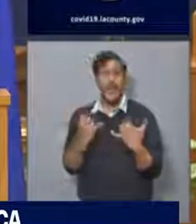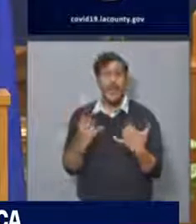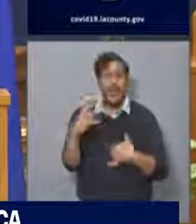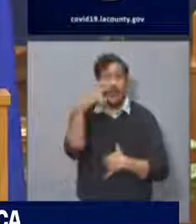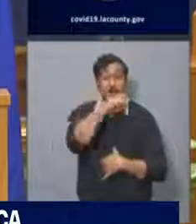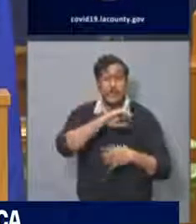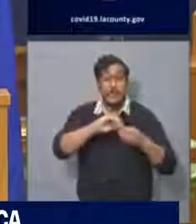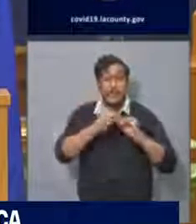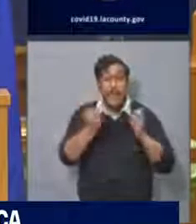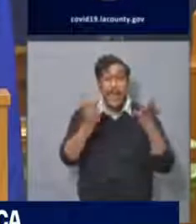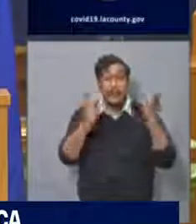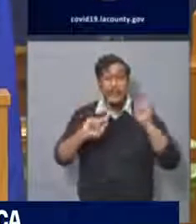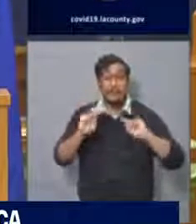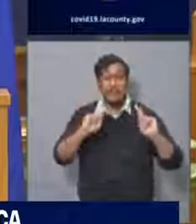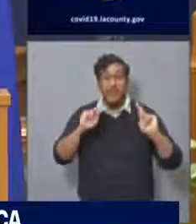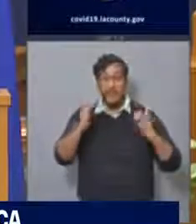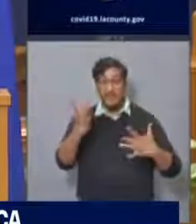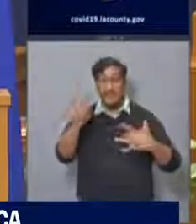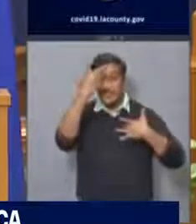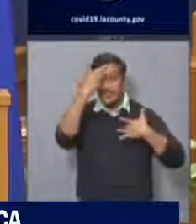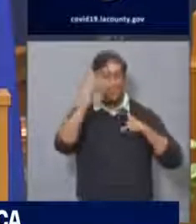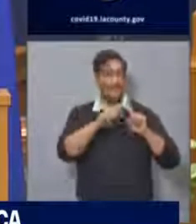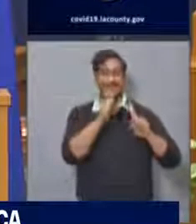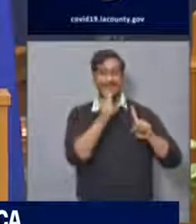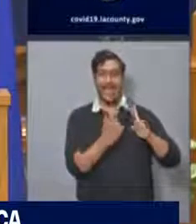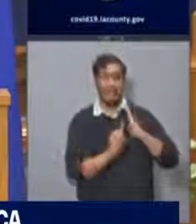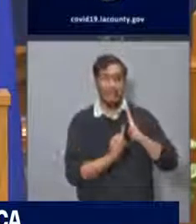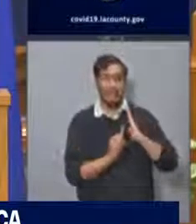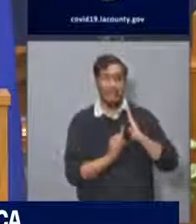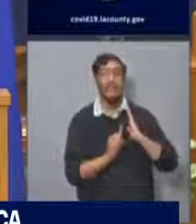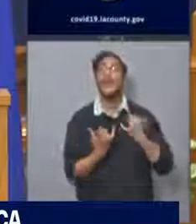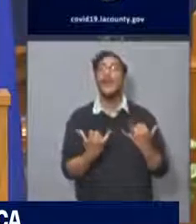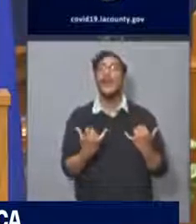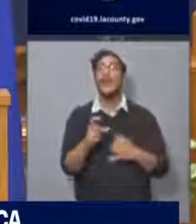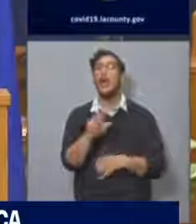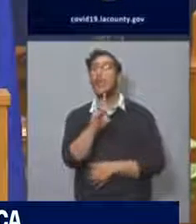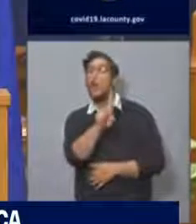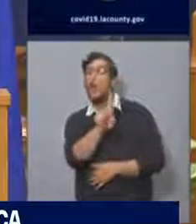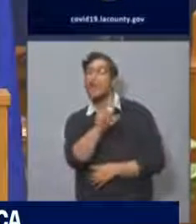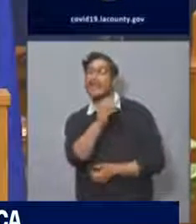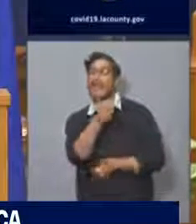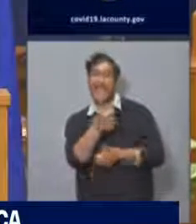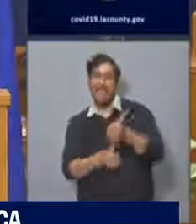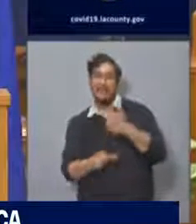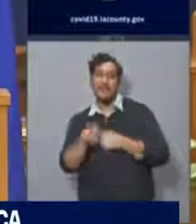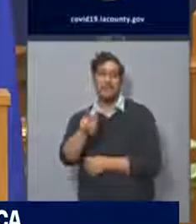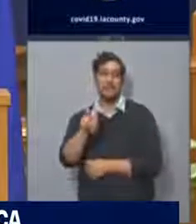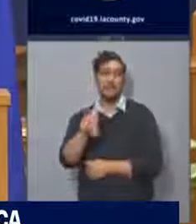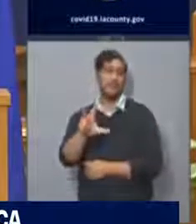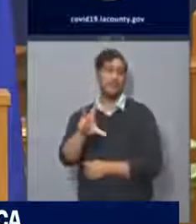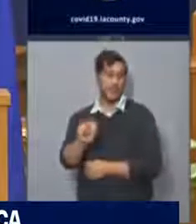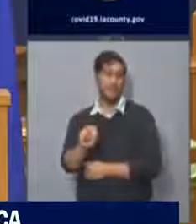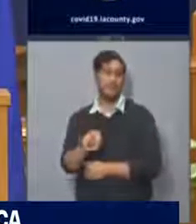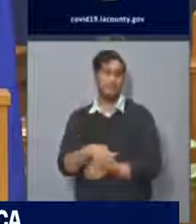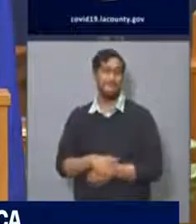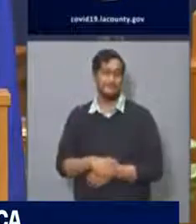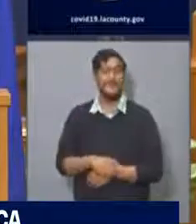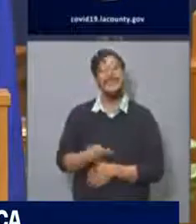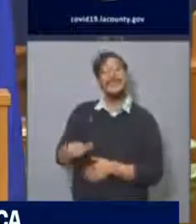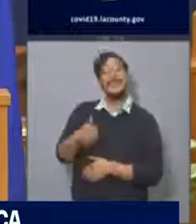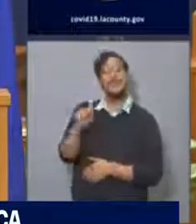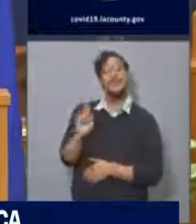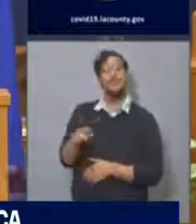infected and not isolated, so infectious to others, is estimated at 1 in every 230. We'll turn to the next question.